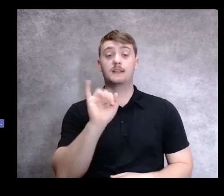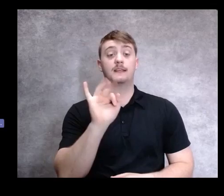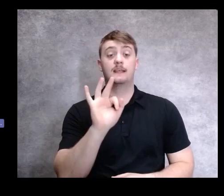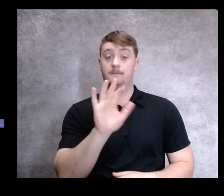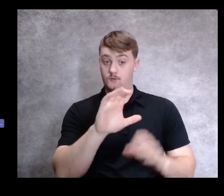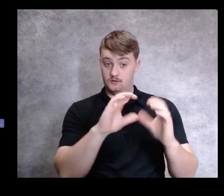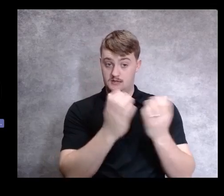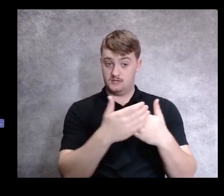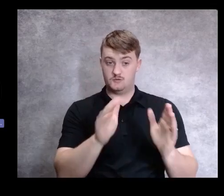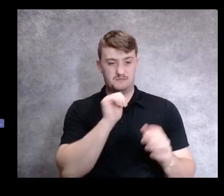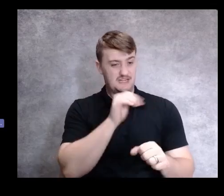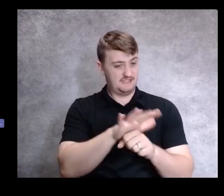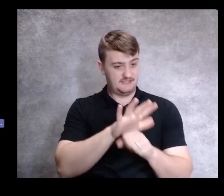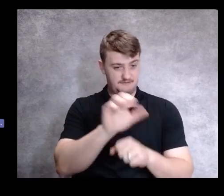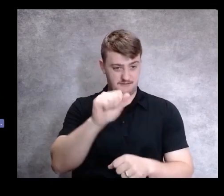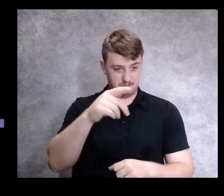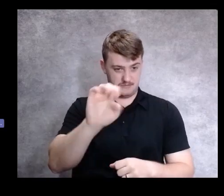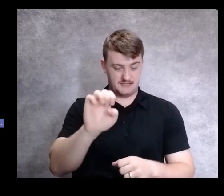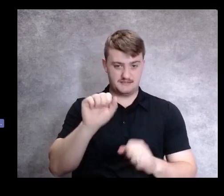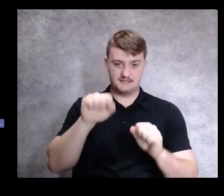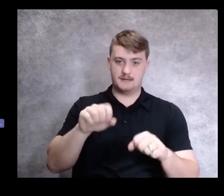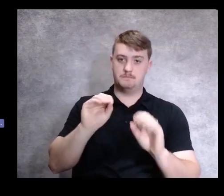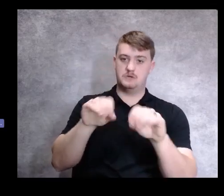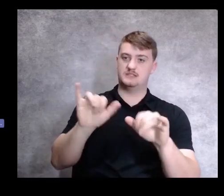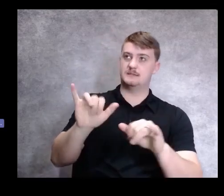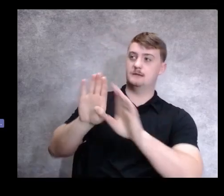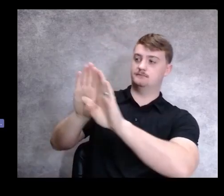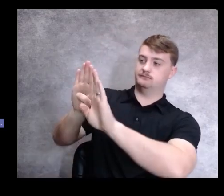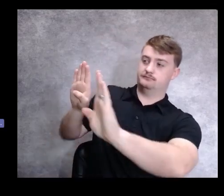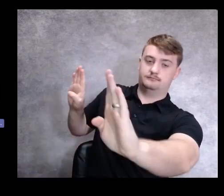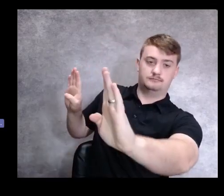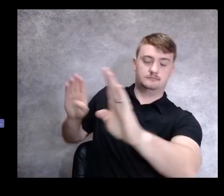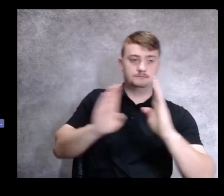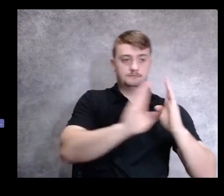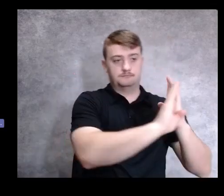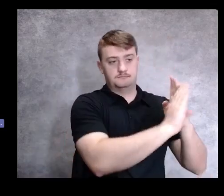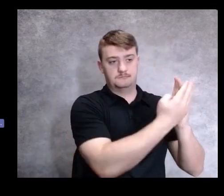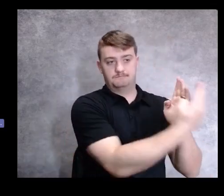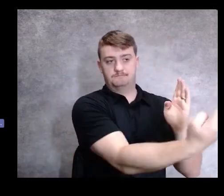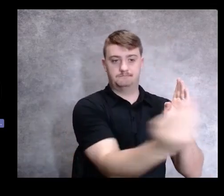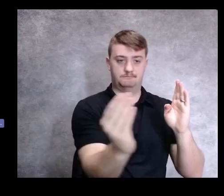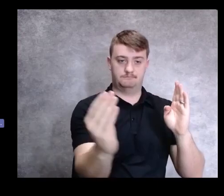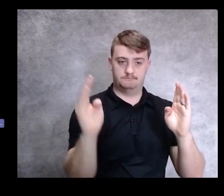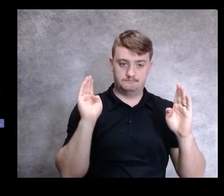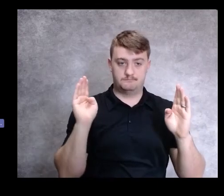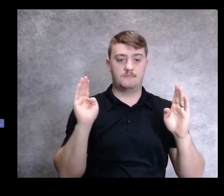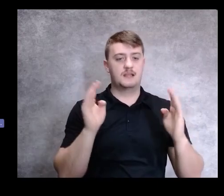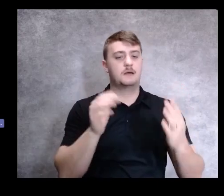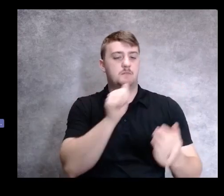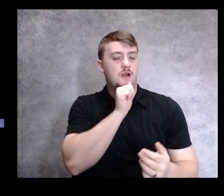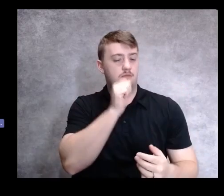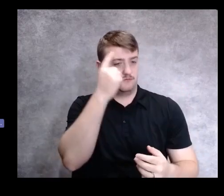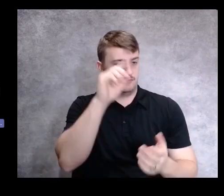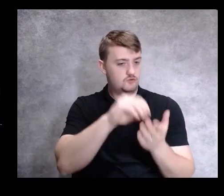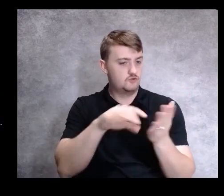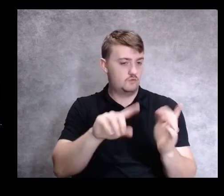classroom is low on space, a portable trifold board or partition may provide the same sense of privacy that a student